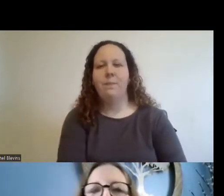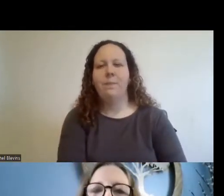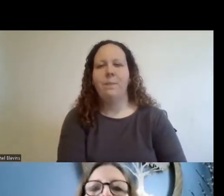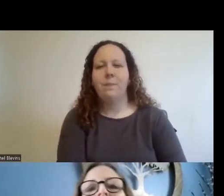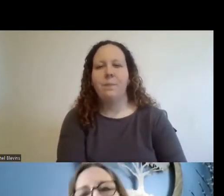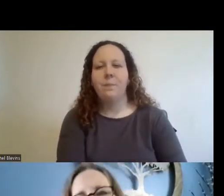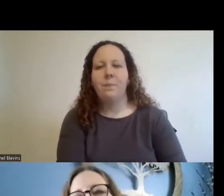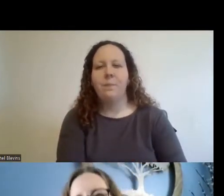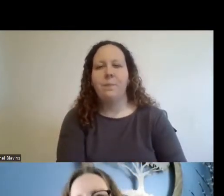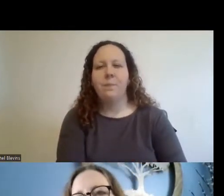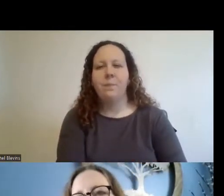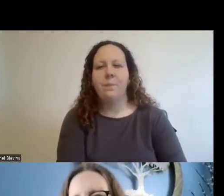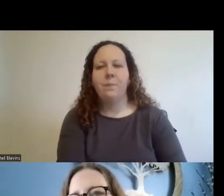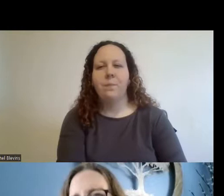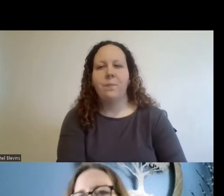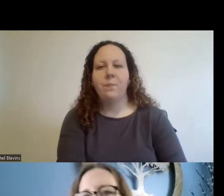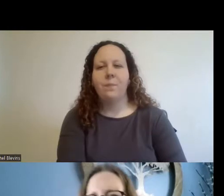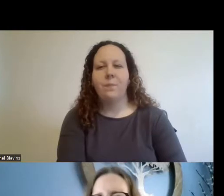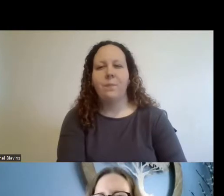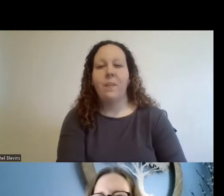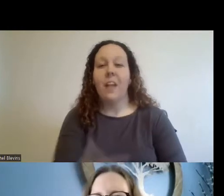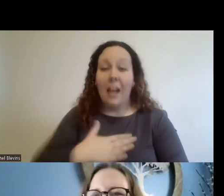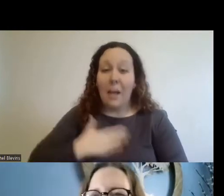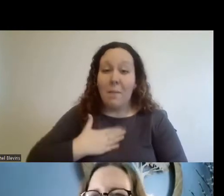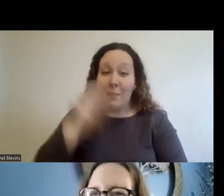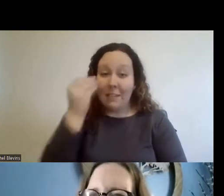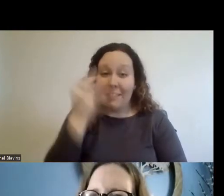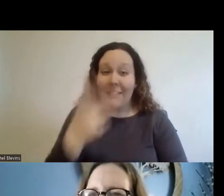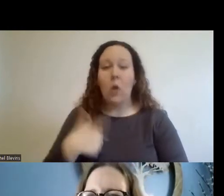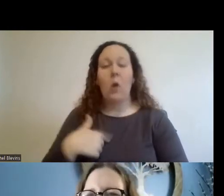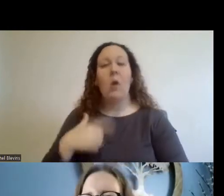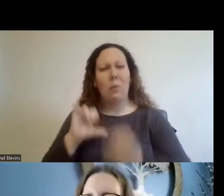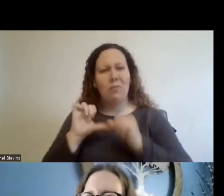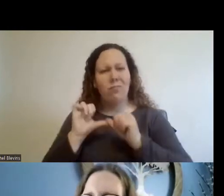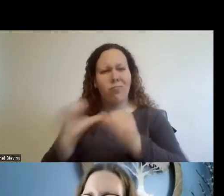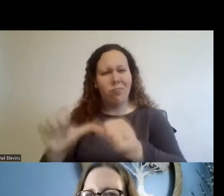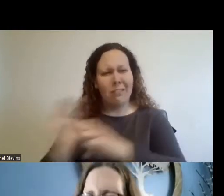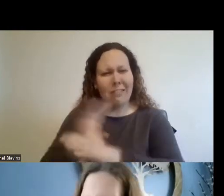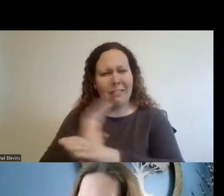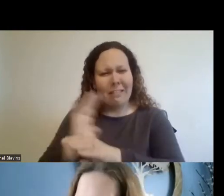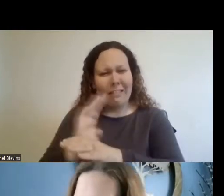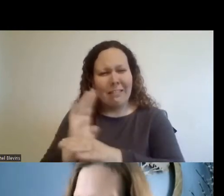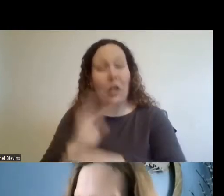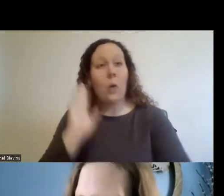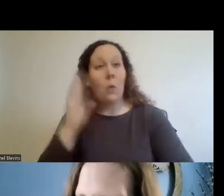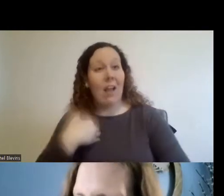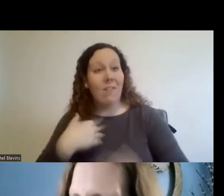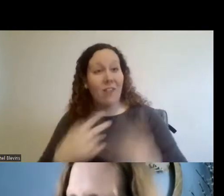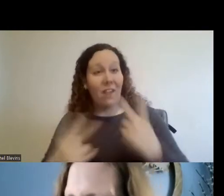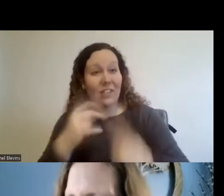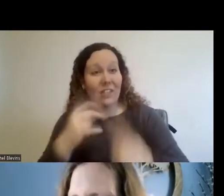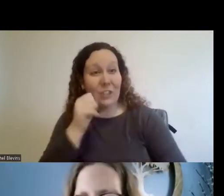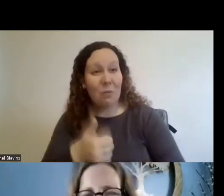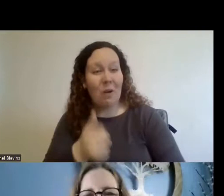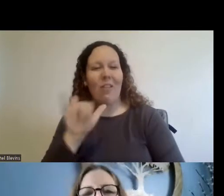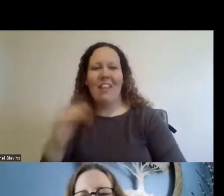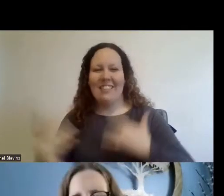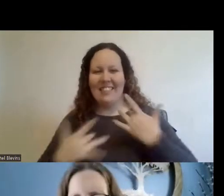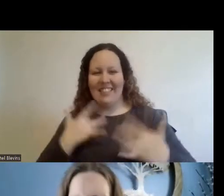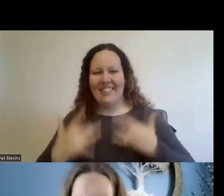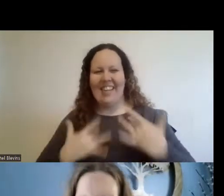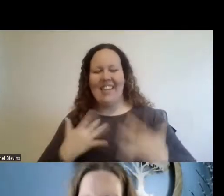And I'm happy to say we keep pretty busy doing that. We're going to go have a visit tomorrow, so that'll be exciting.